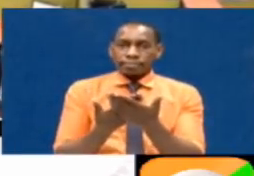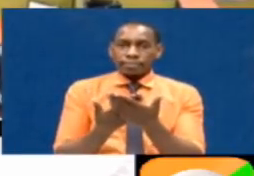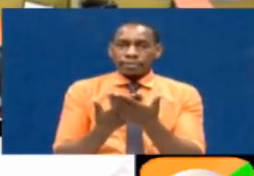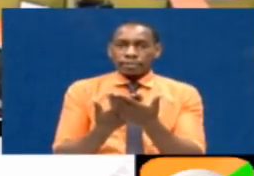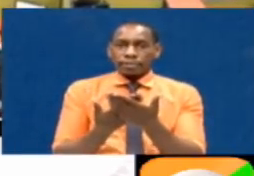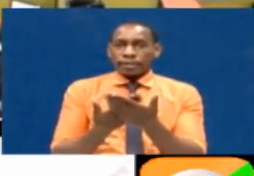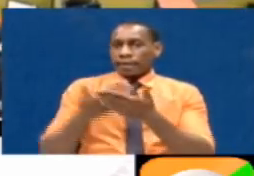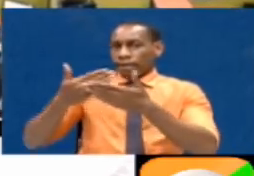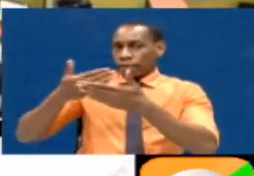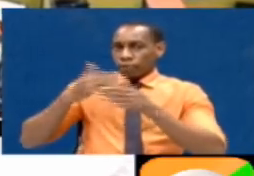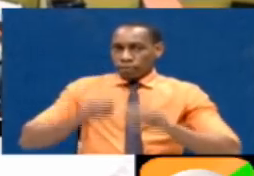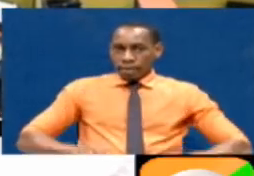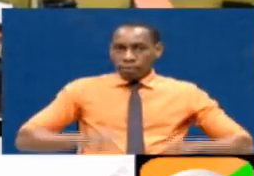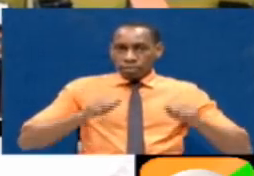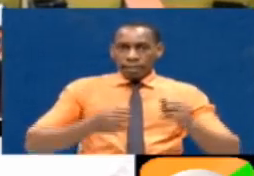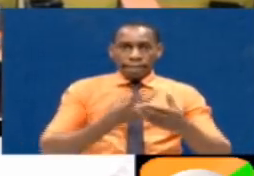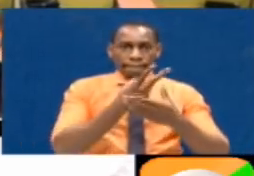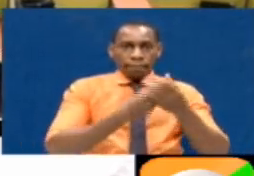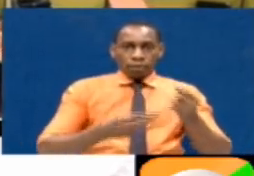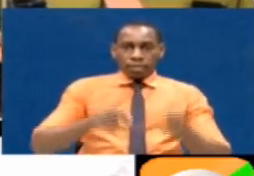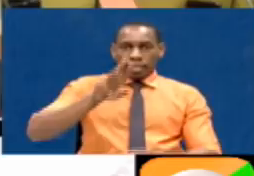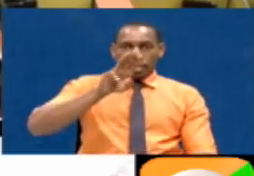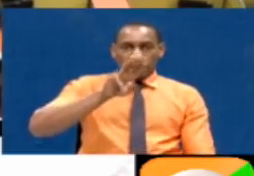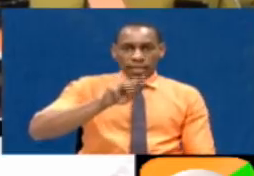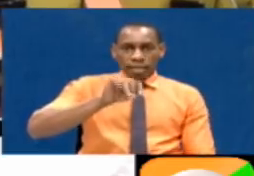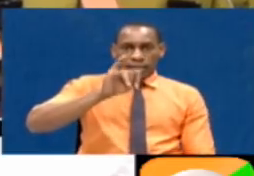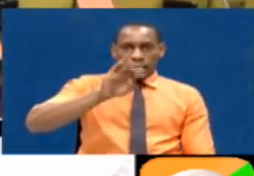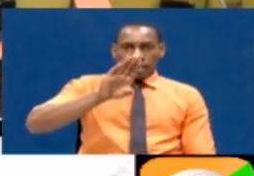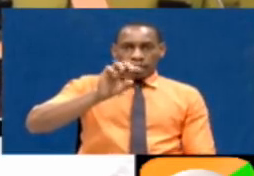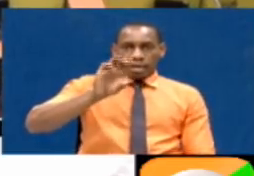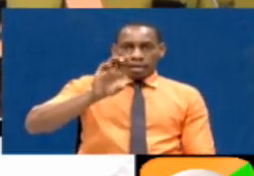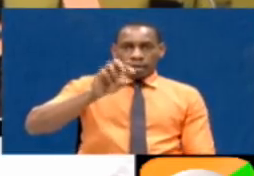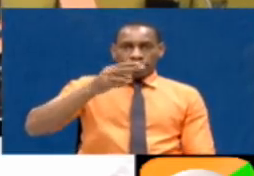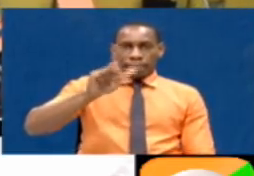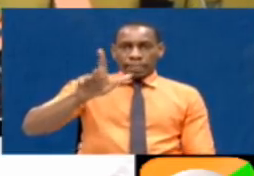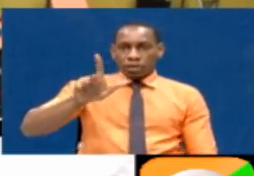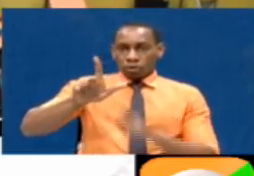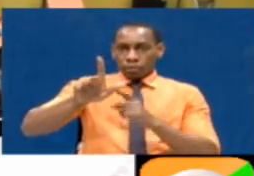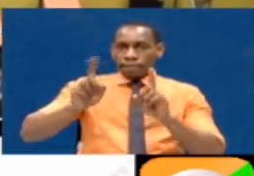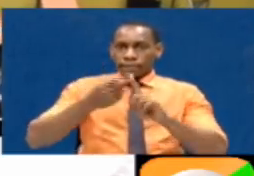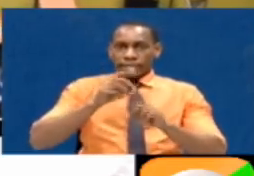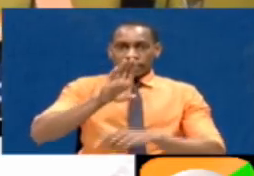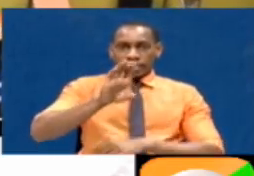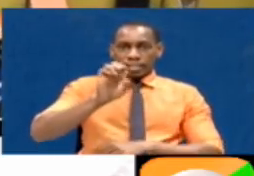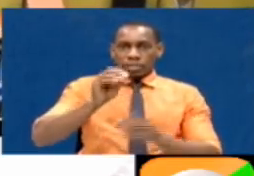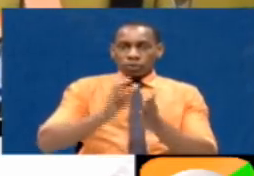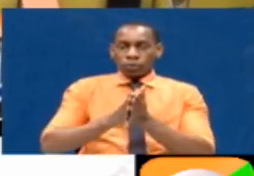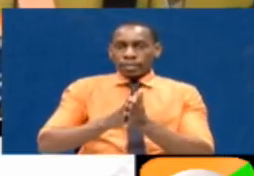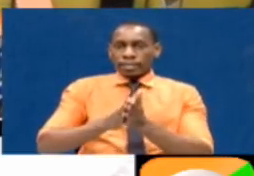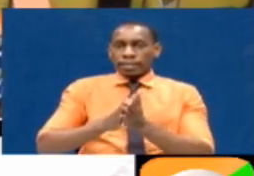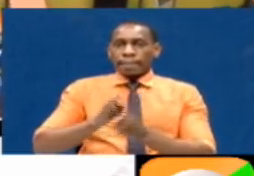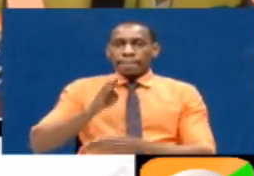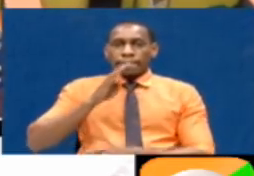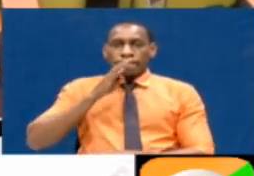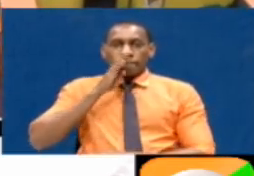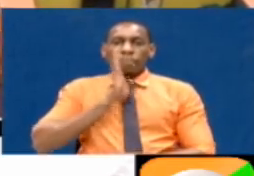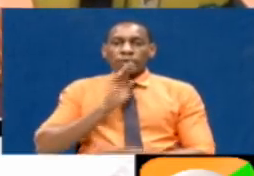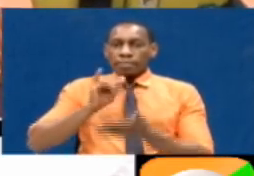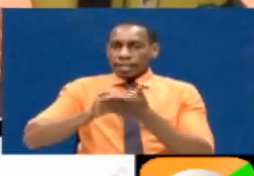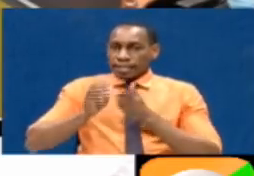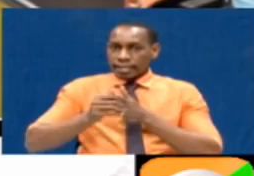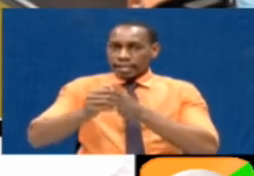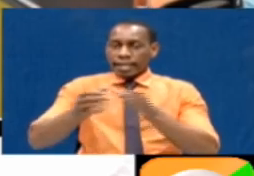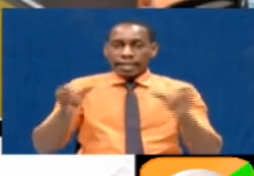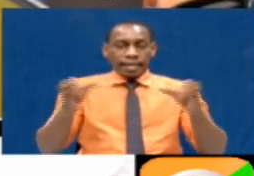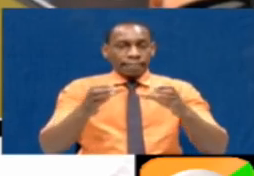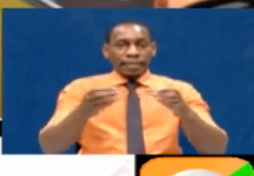my predecessors, both Michael, who was the first CEO, but also the late Bob, for steering this company